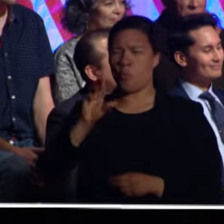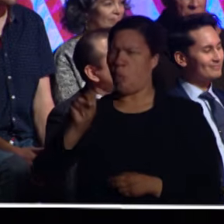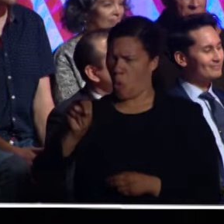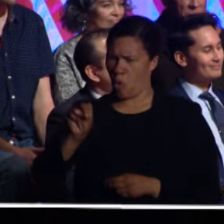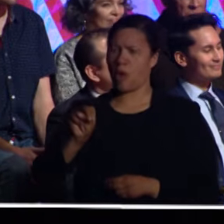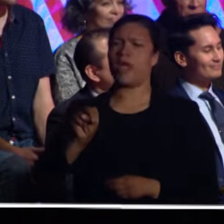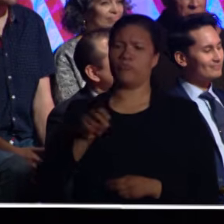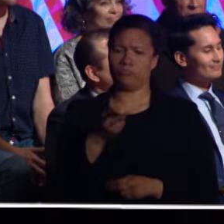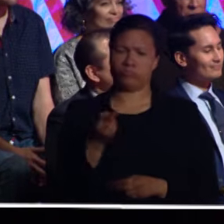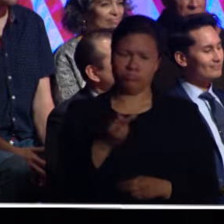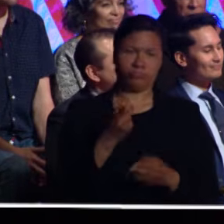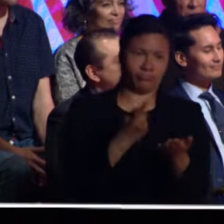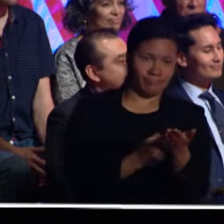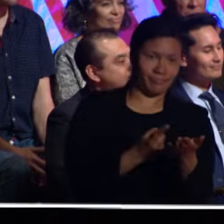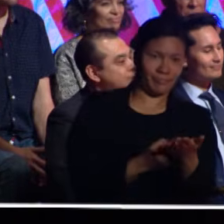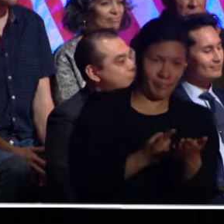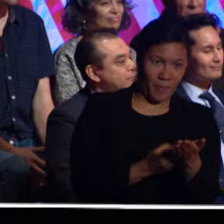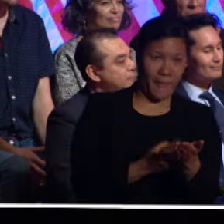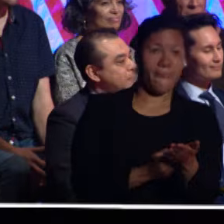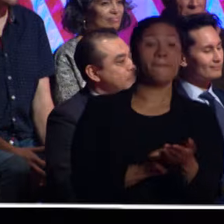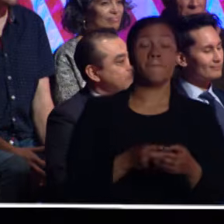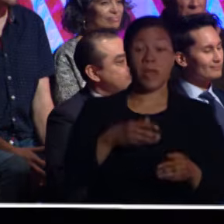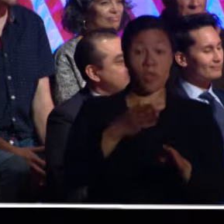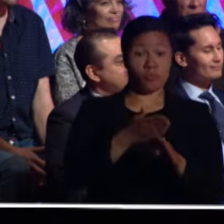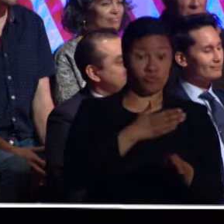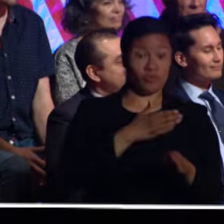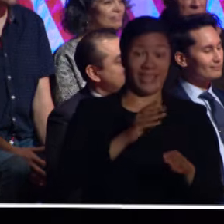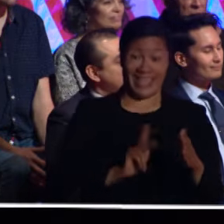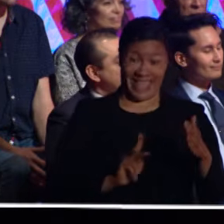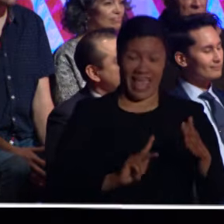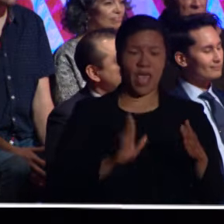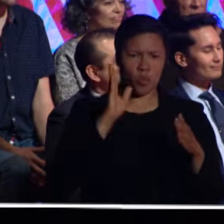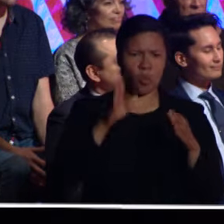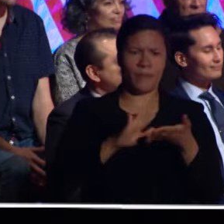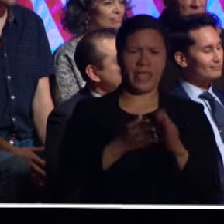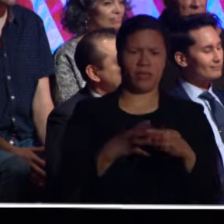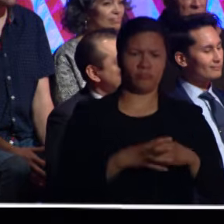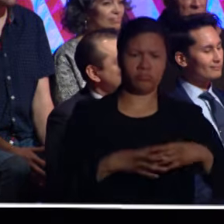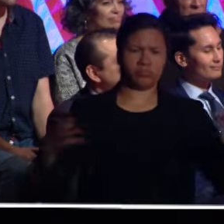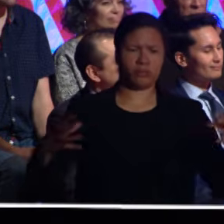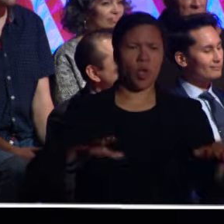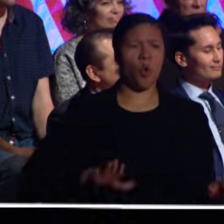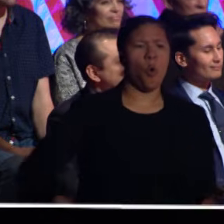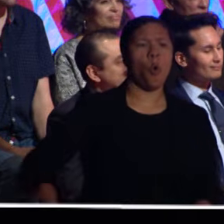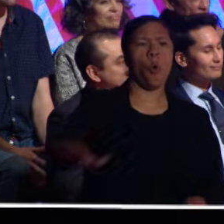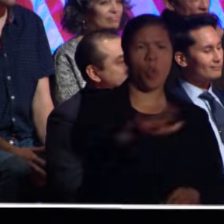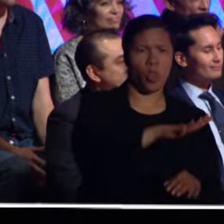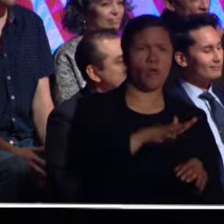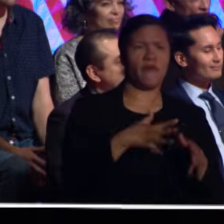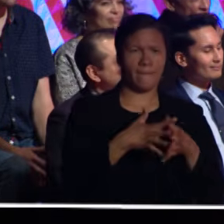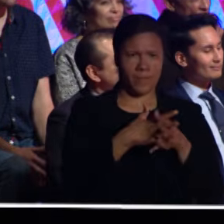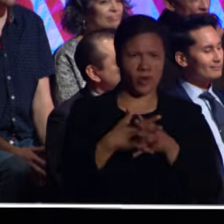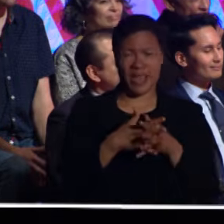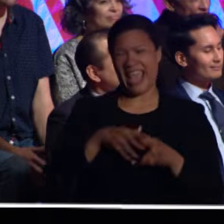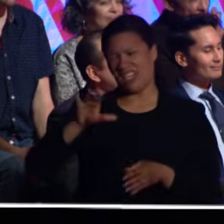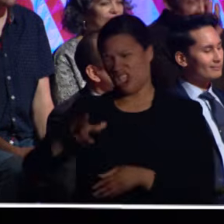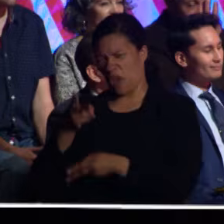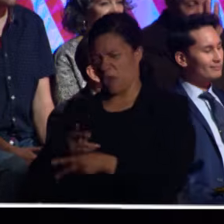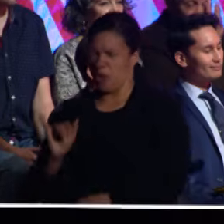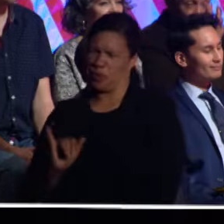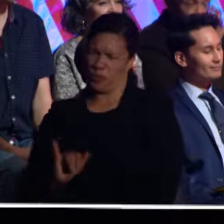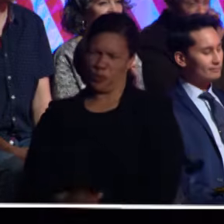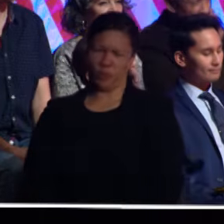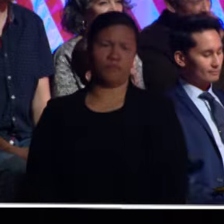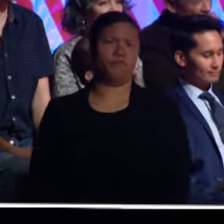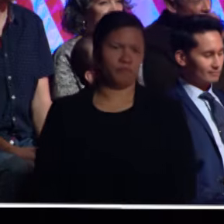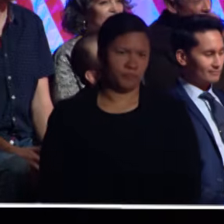talking about expanding pre-K universally and child care too. Here in DC,